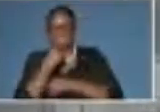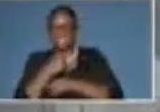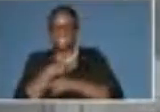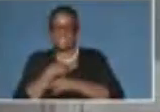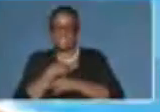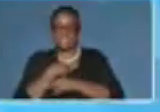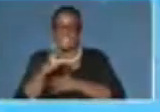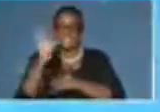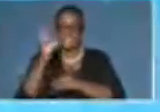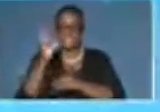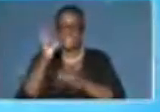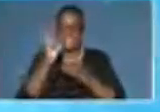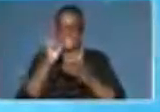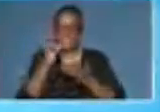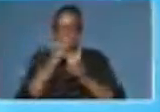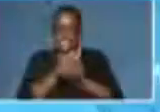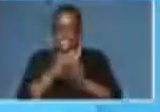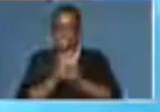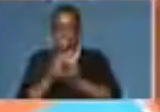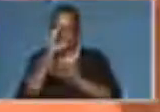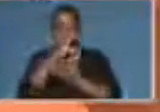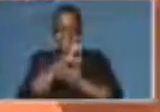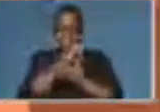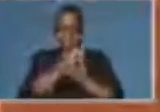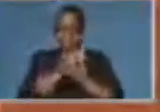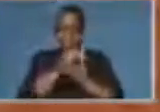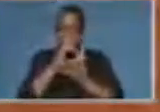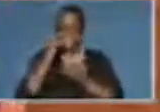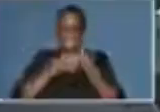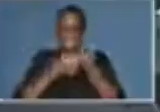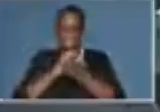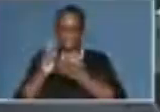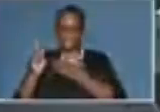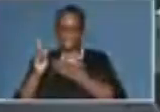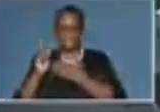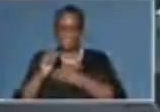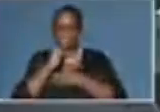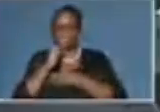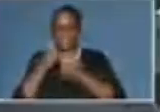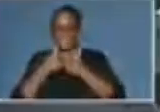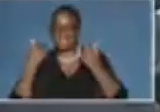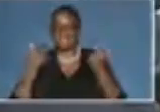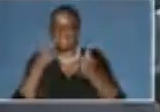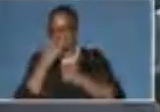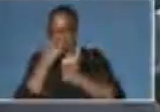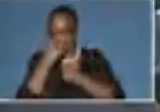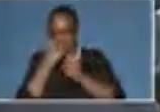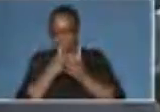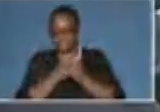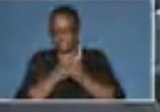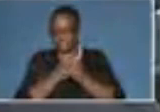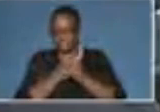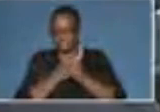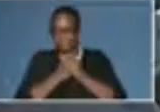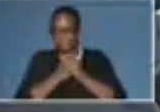says 19 passports going missing sometime last week was no accident. I would say it's not human error,